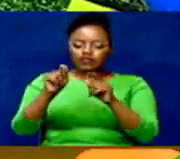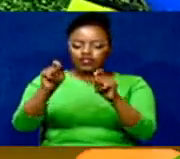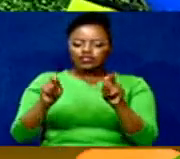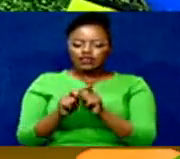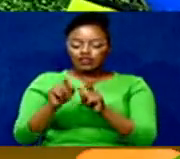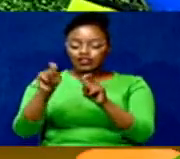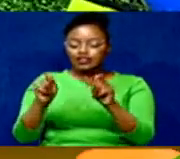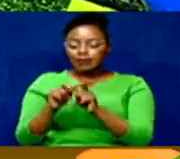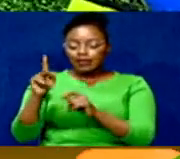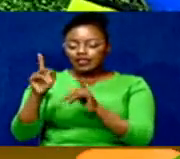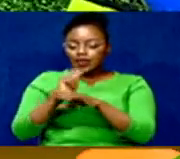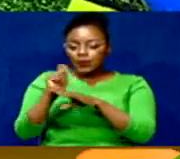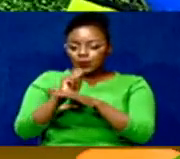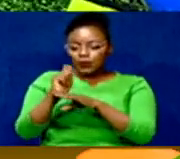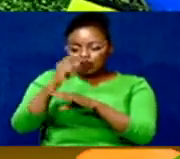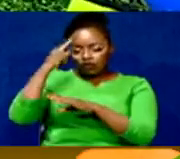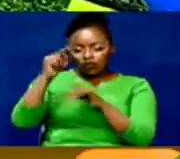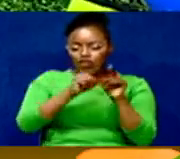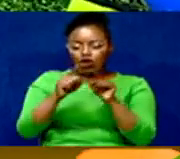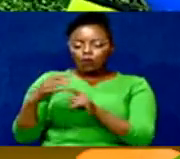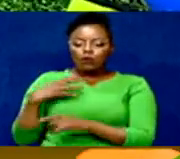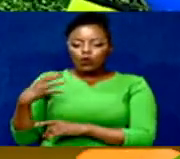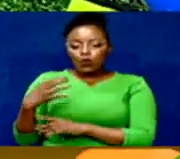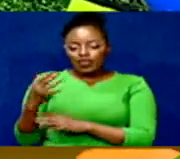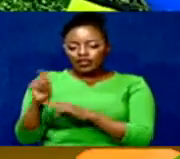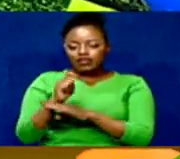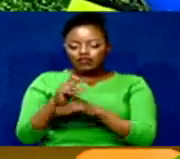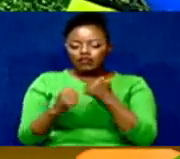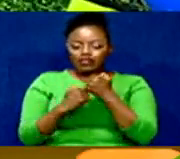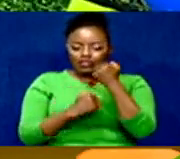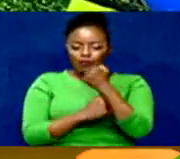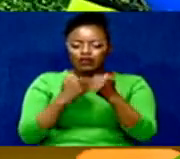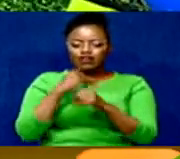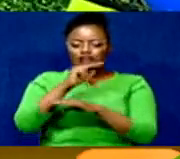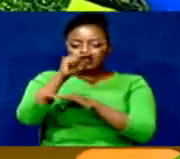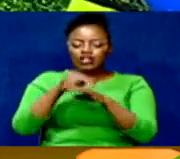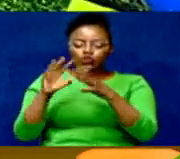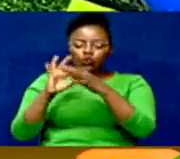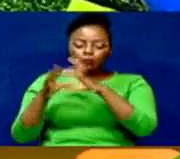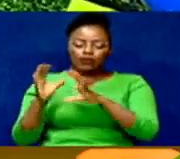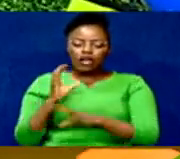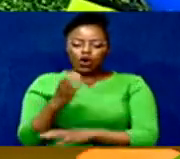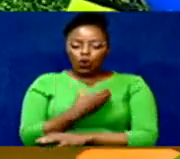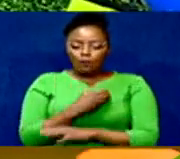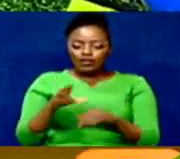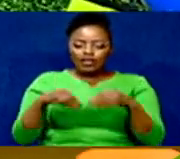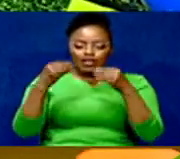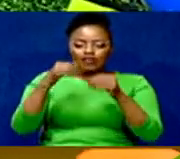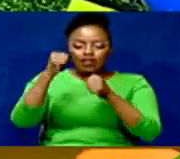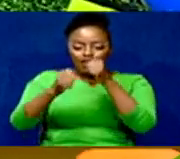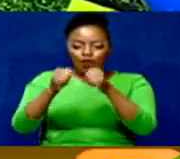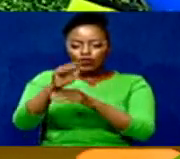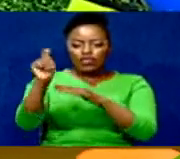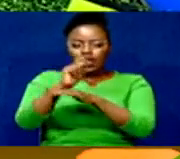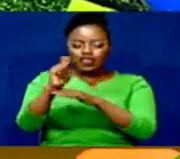That the Team Kenya training camp for the Birmingham Commonwealth Games received a major boost this afternoon, with the National Olympic Committee of Kenya presenting the athletes with